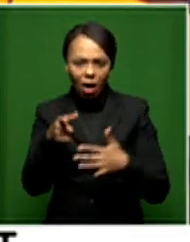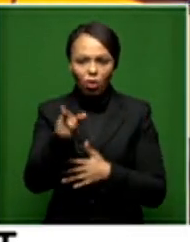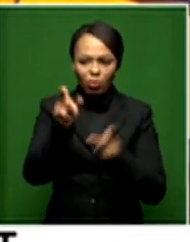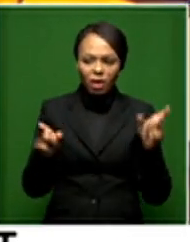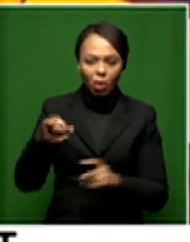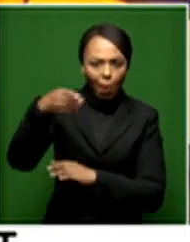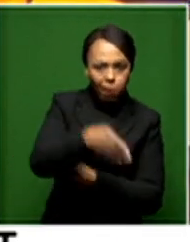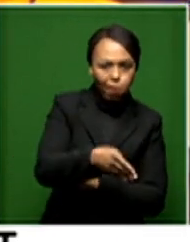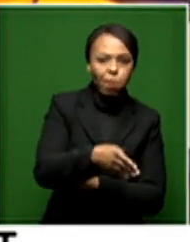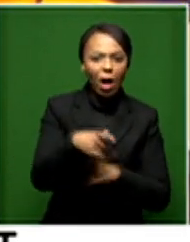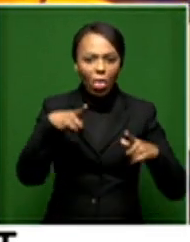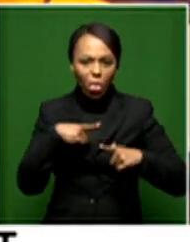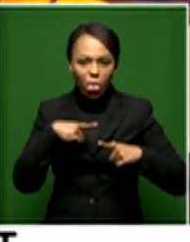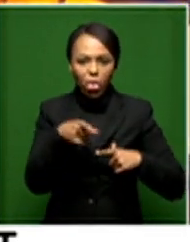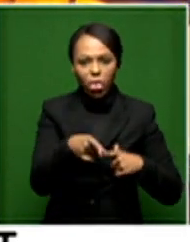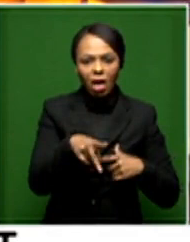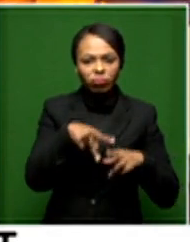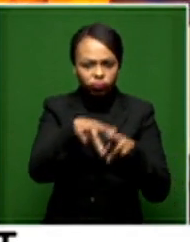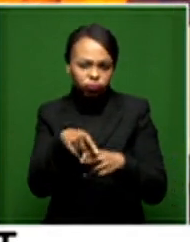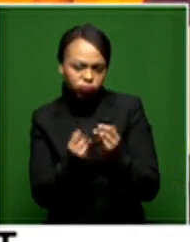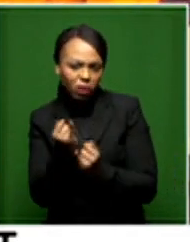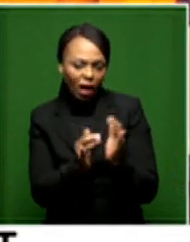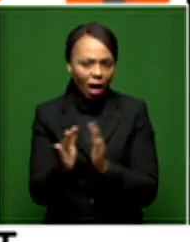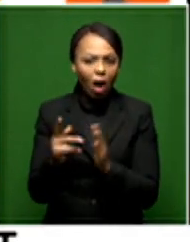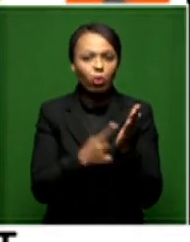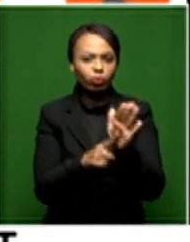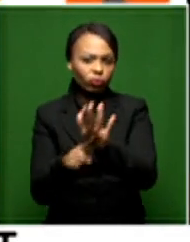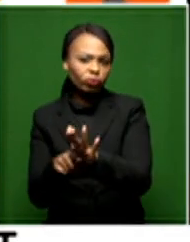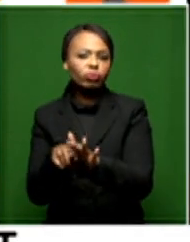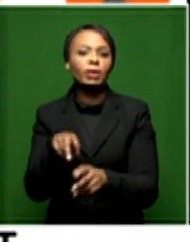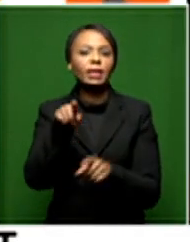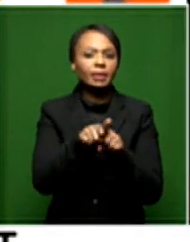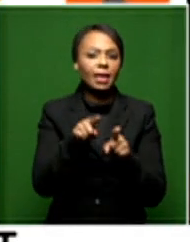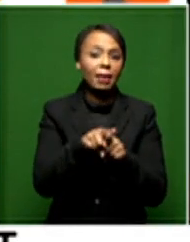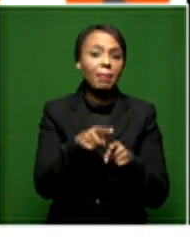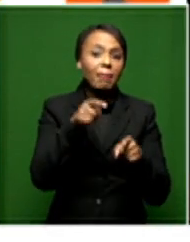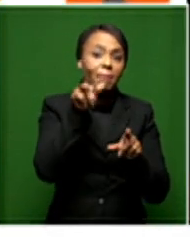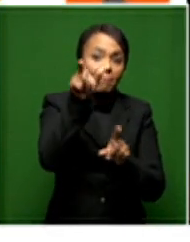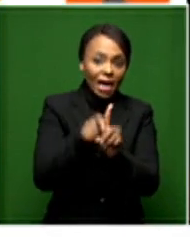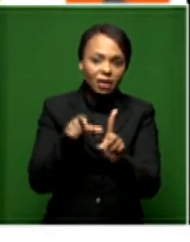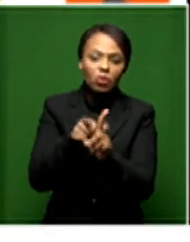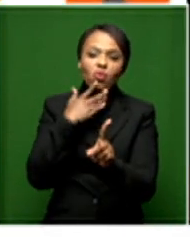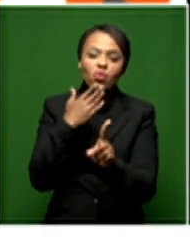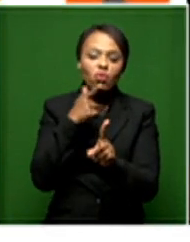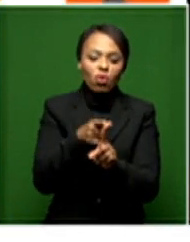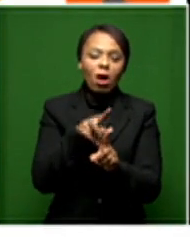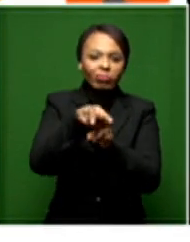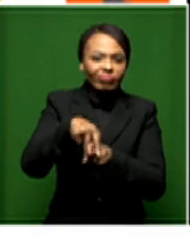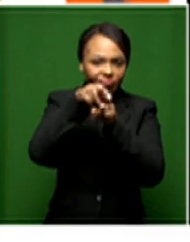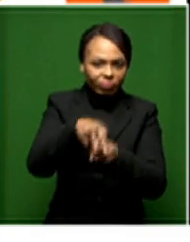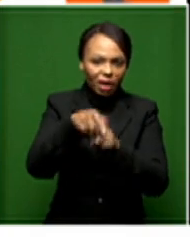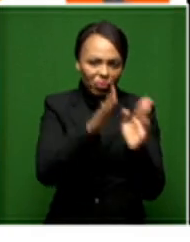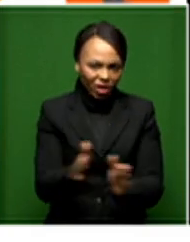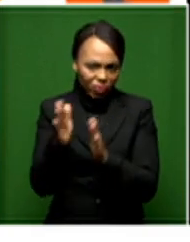the day to make it all happen and shine. Players are prepping their horses and preparing